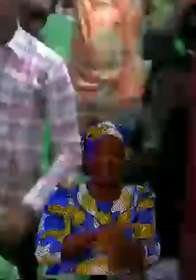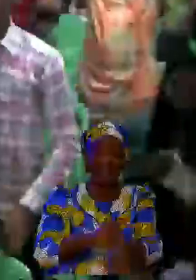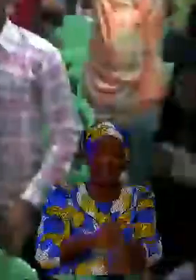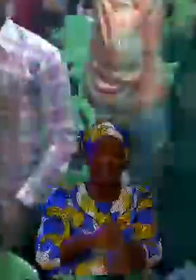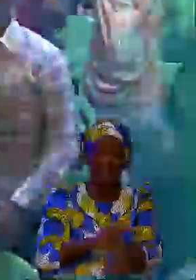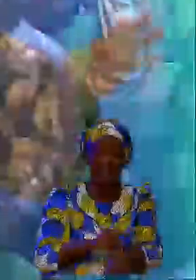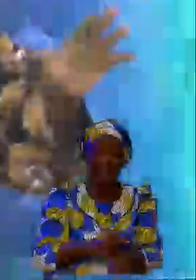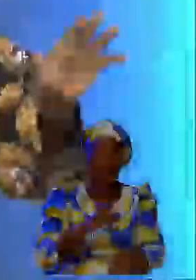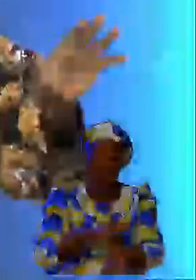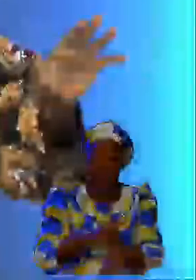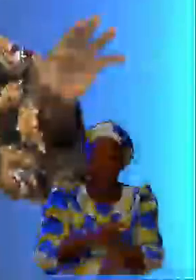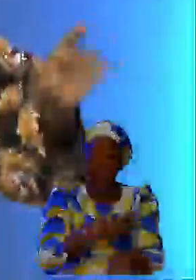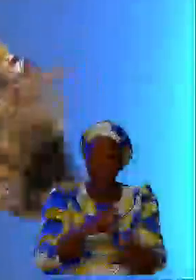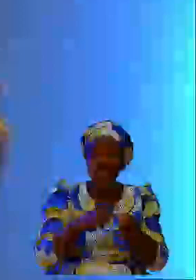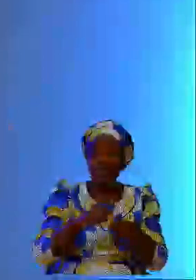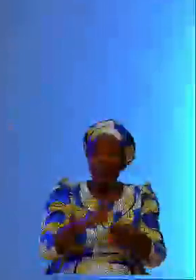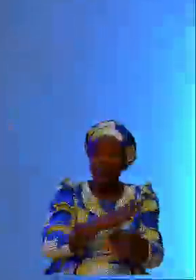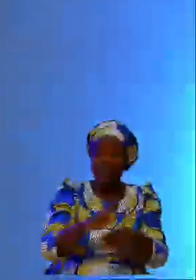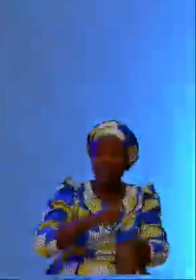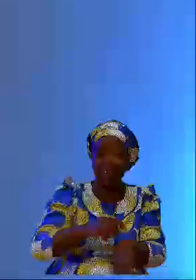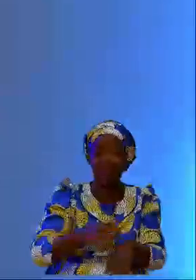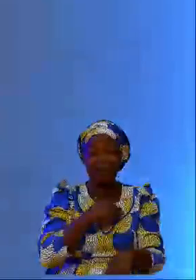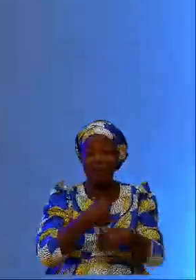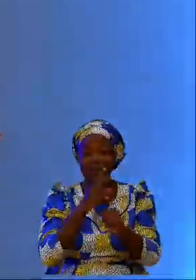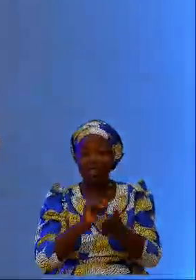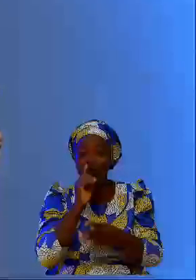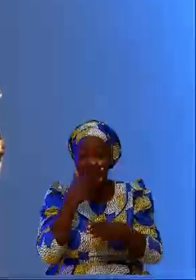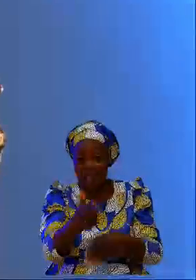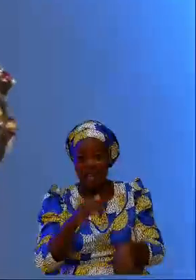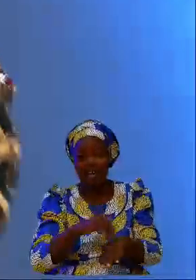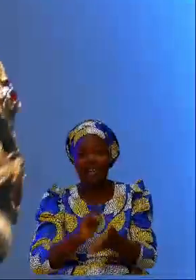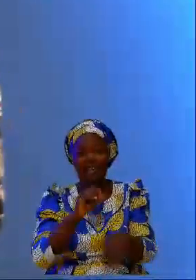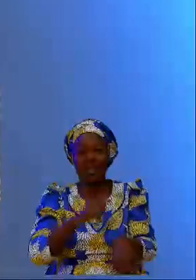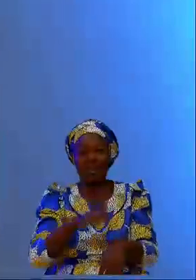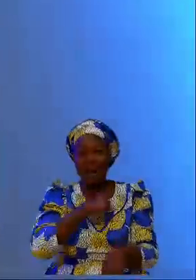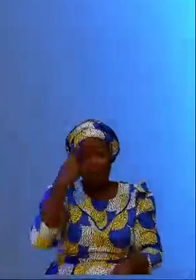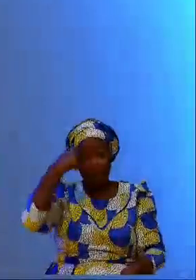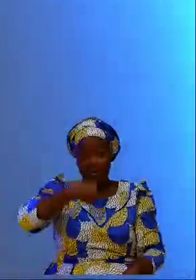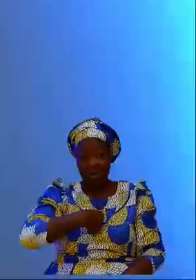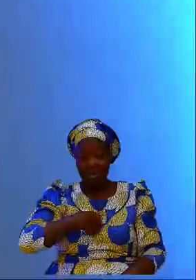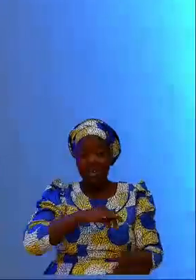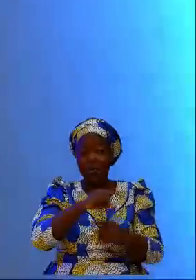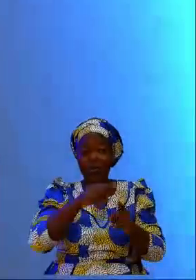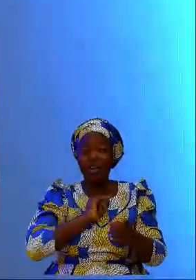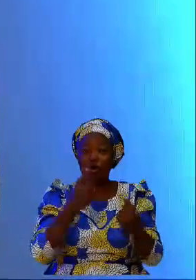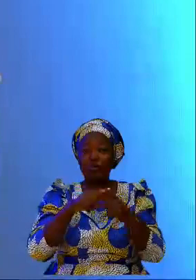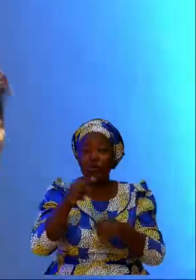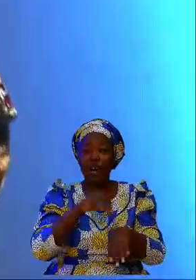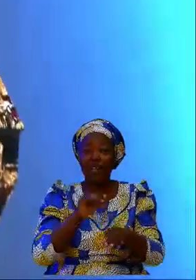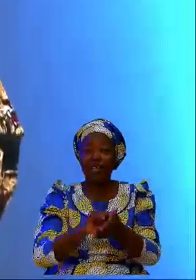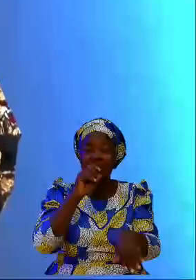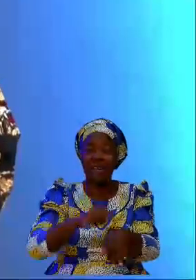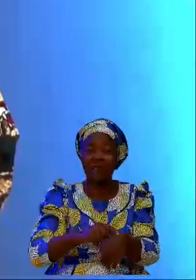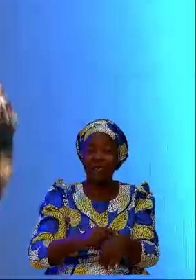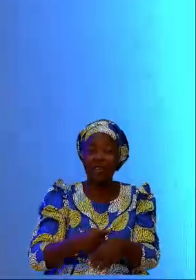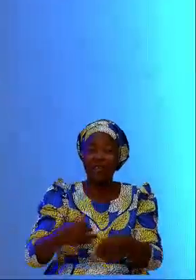Clear your calendar and make sure you are there at that time. And for